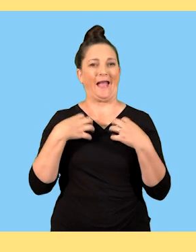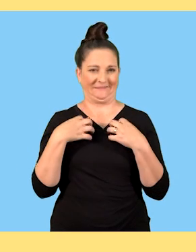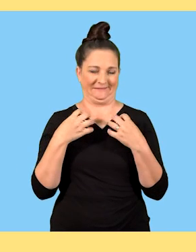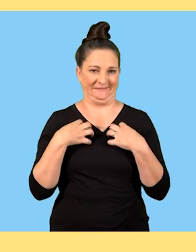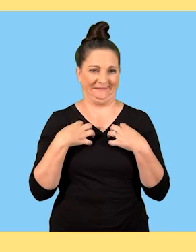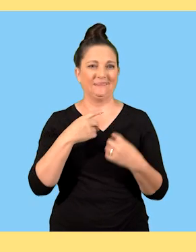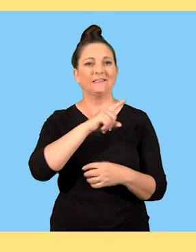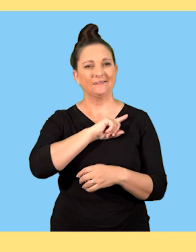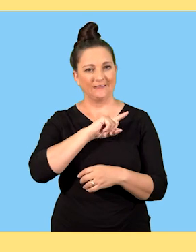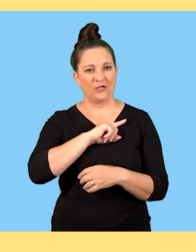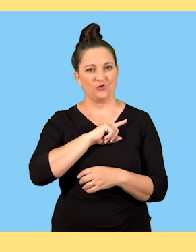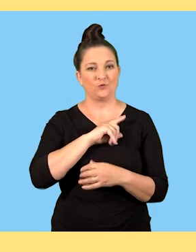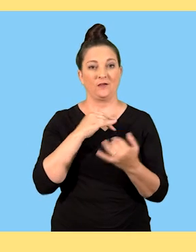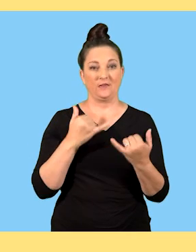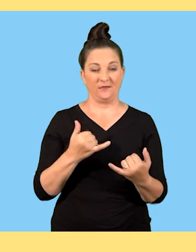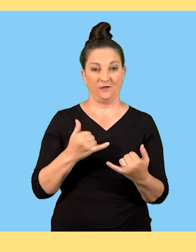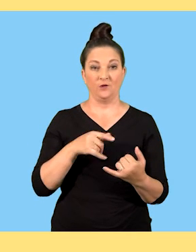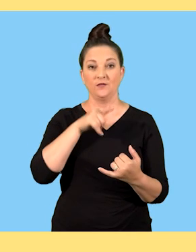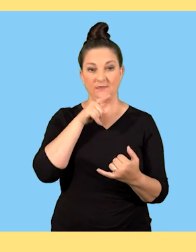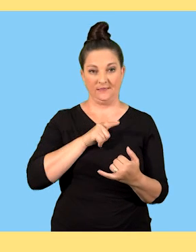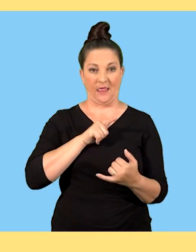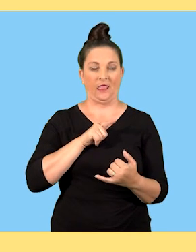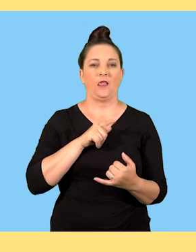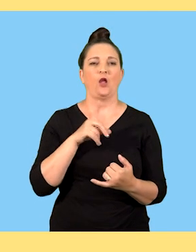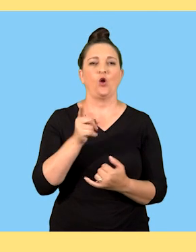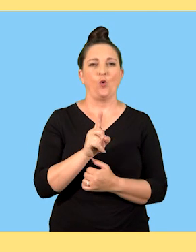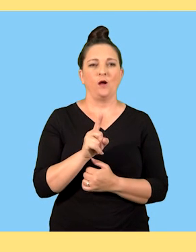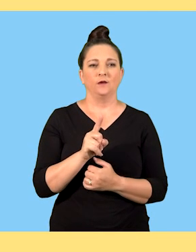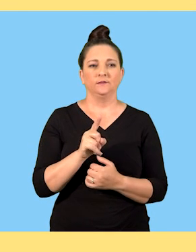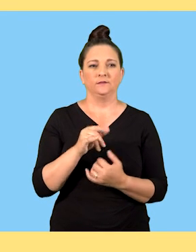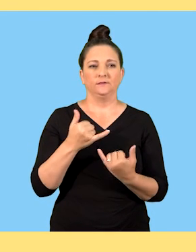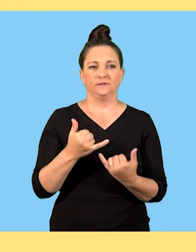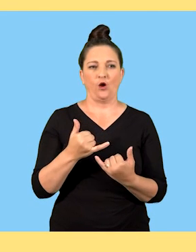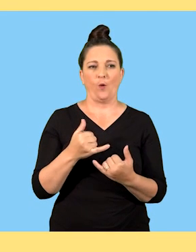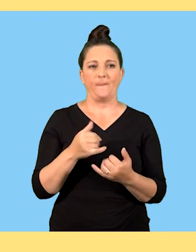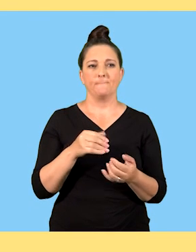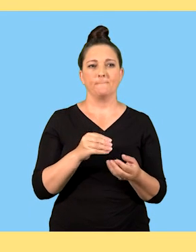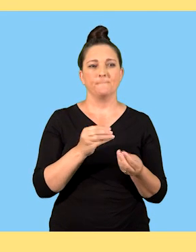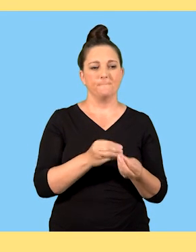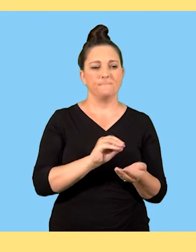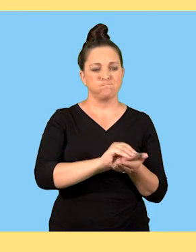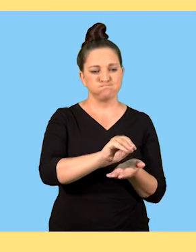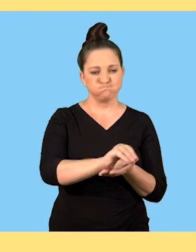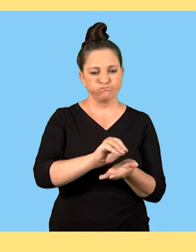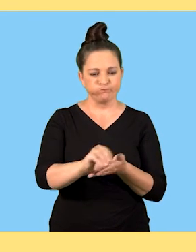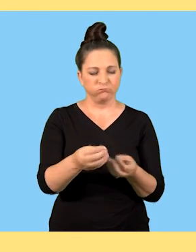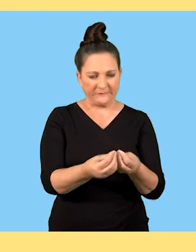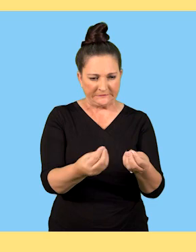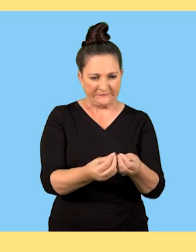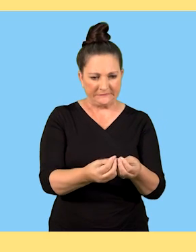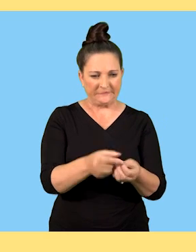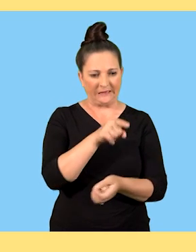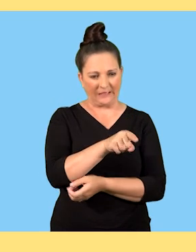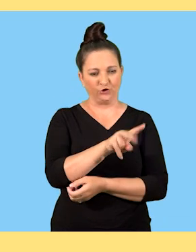asset. And then we come to the nominal account section. We are now saying the packing materials, which was